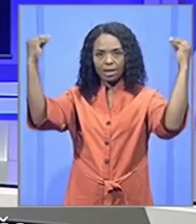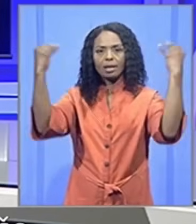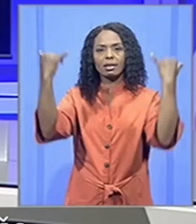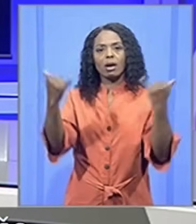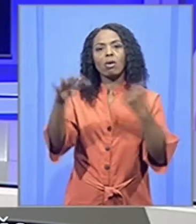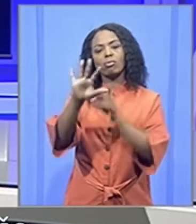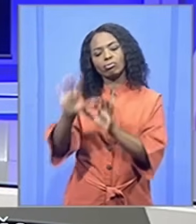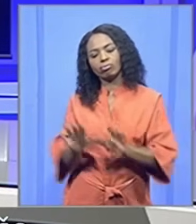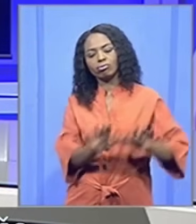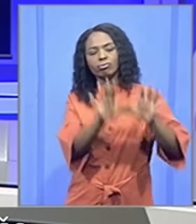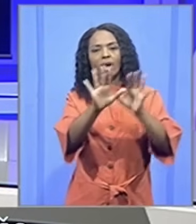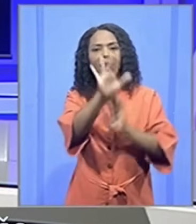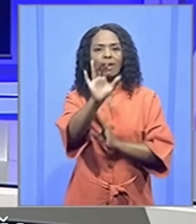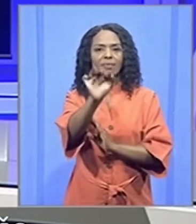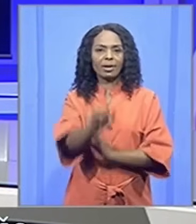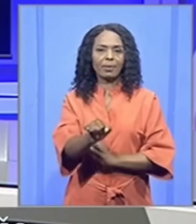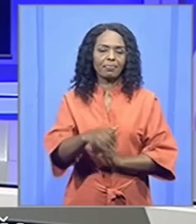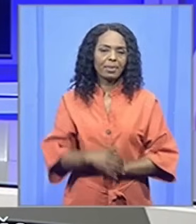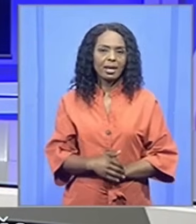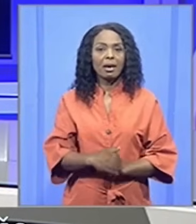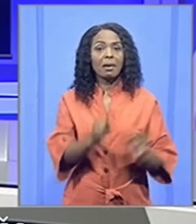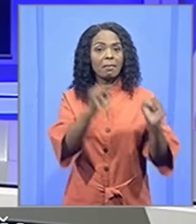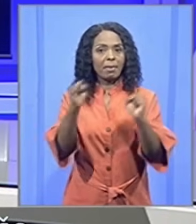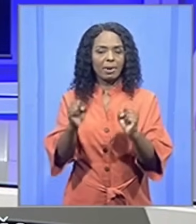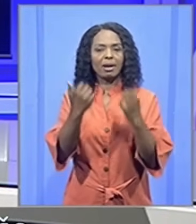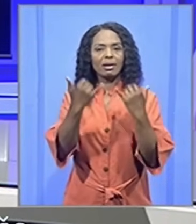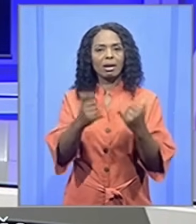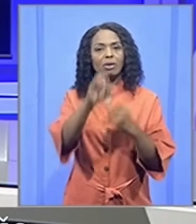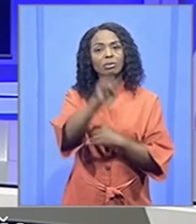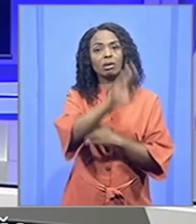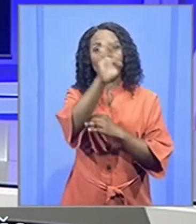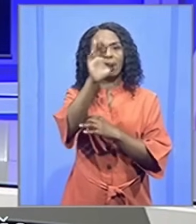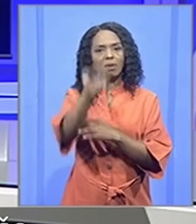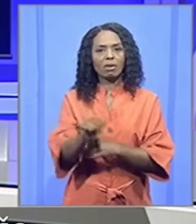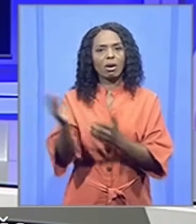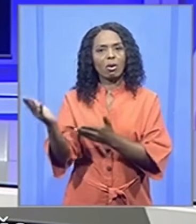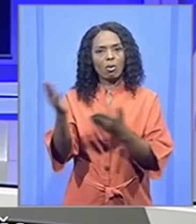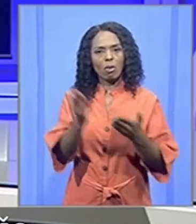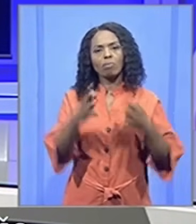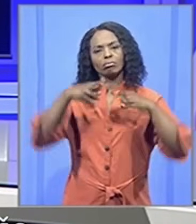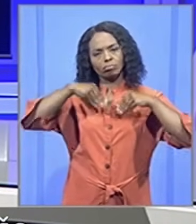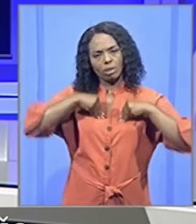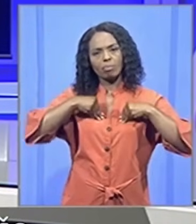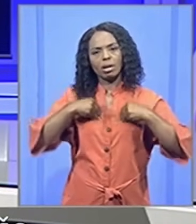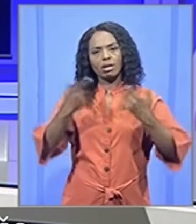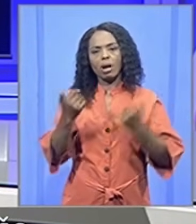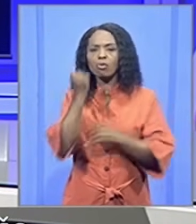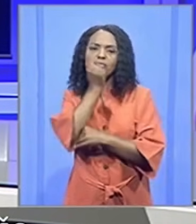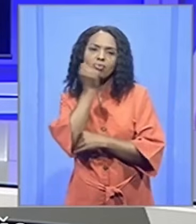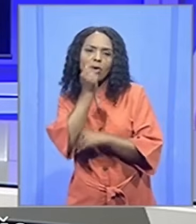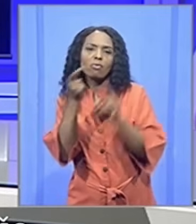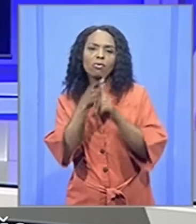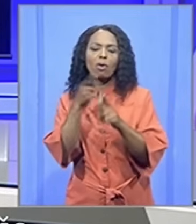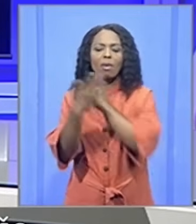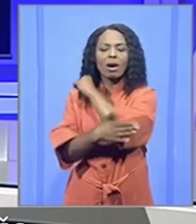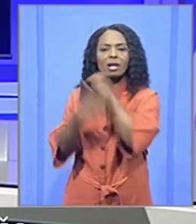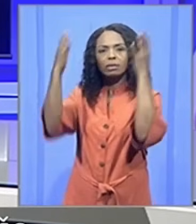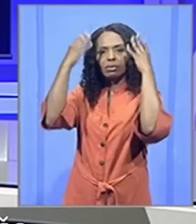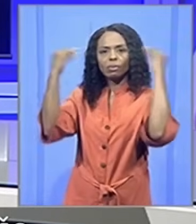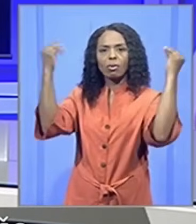kontinenteng ya Afrika. Go sa le bjalo, Afrika Borwa e amogetše le tshwarelo go tšwa nageng ya Netherlands mabapi le ditiro